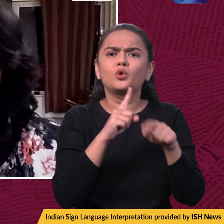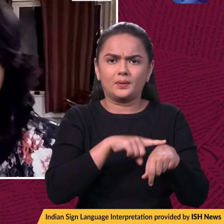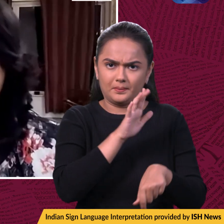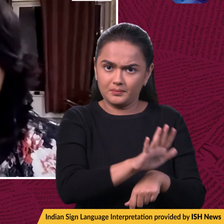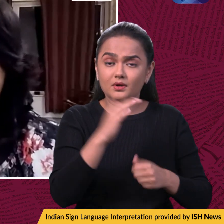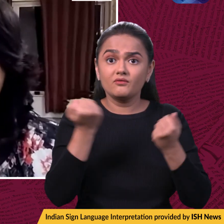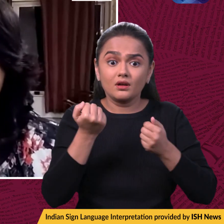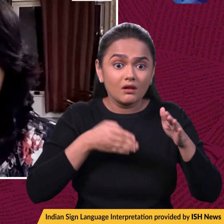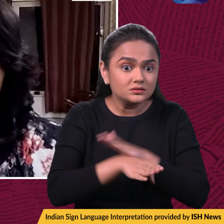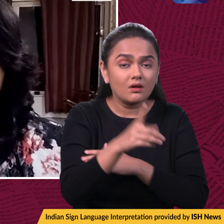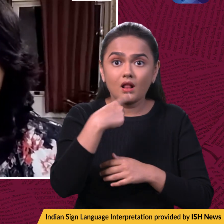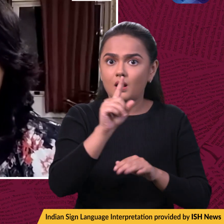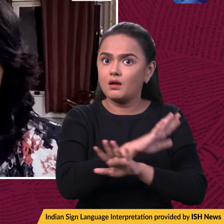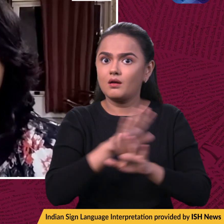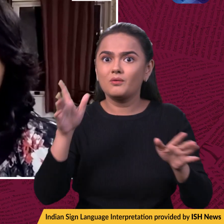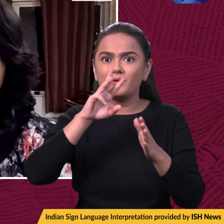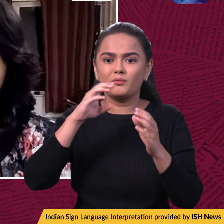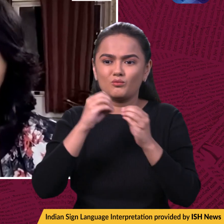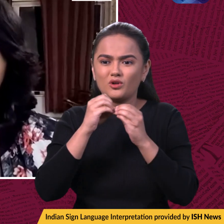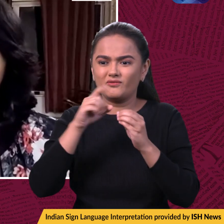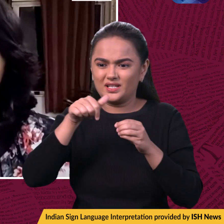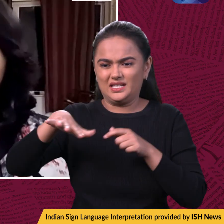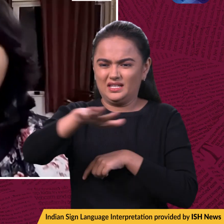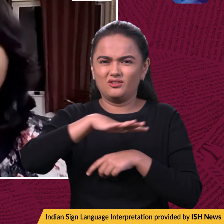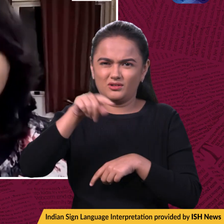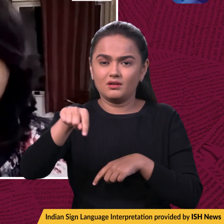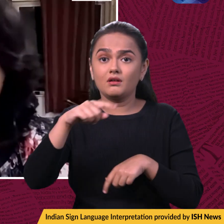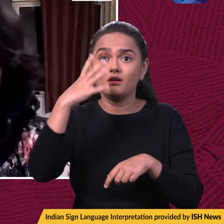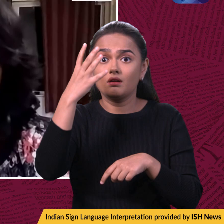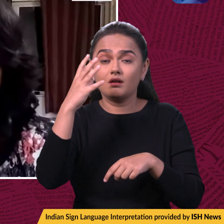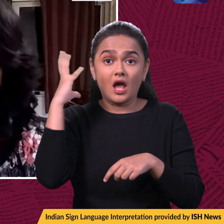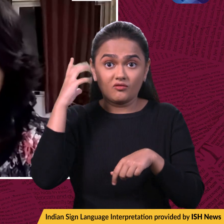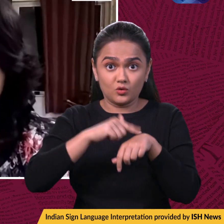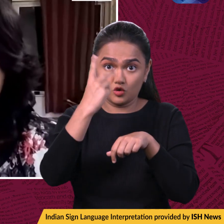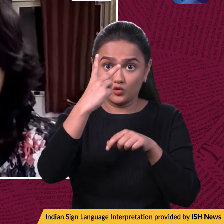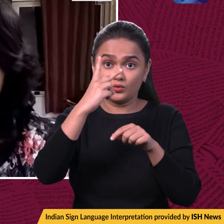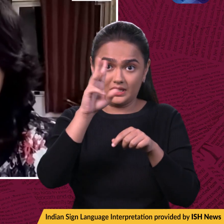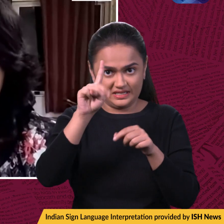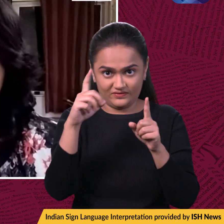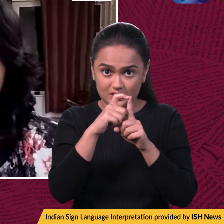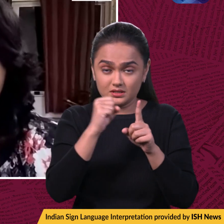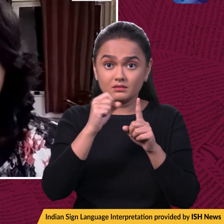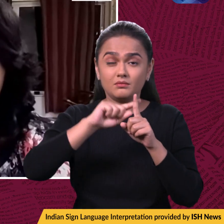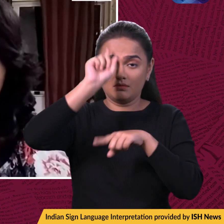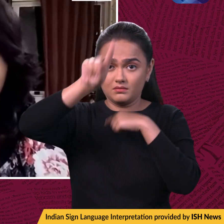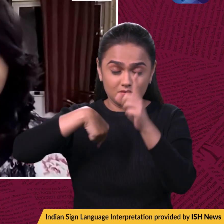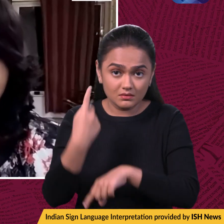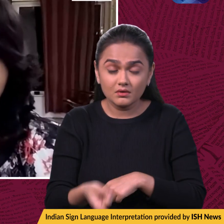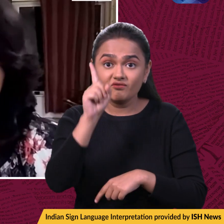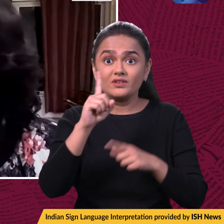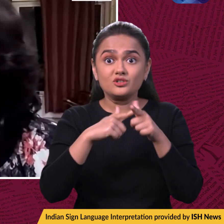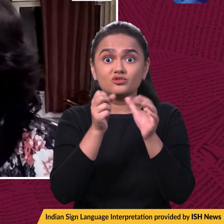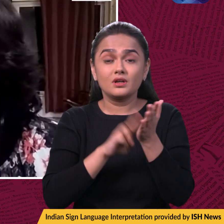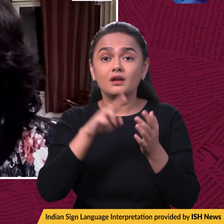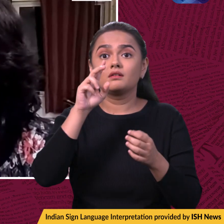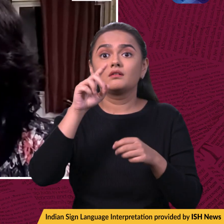temporarily. Vehicles will not be allowed to enter the boulevard area from 2 p.m. on December 31st to 3 p.m. on the 1st